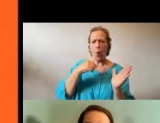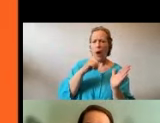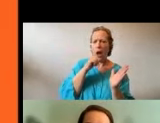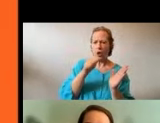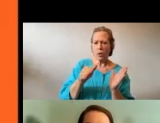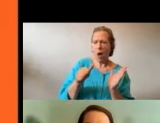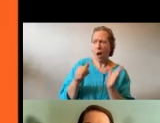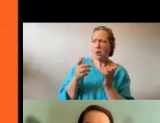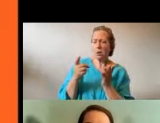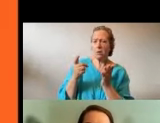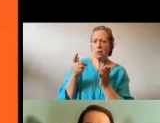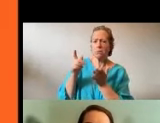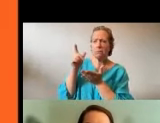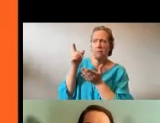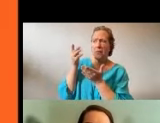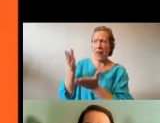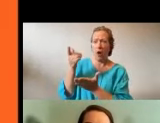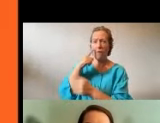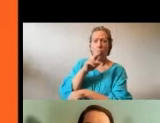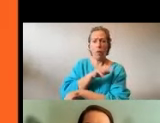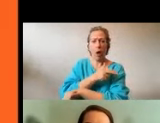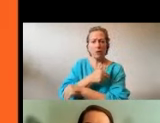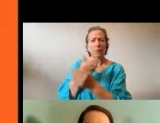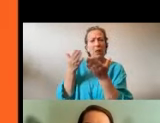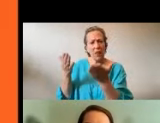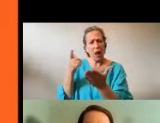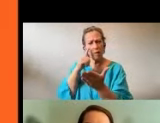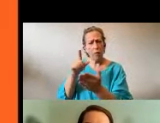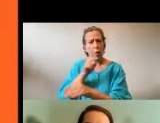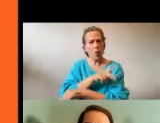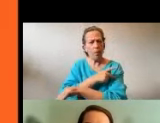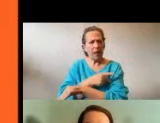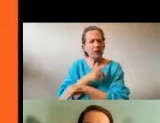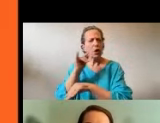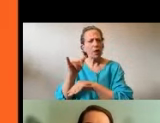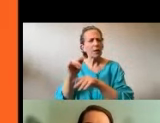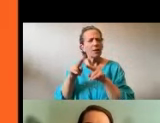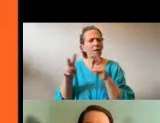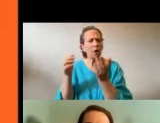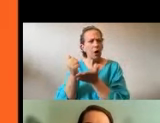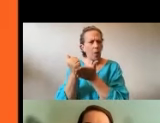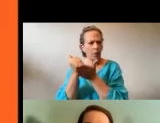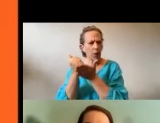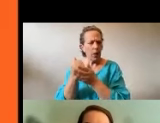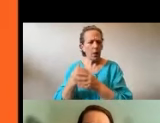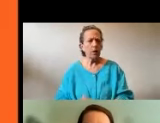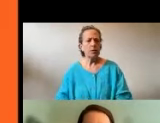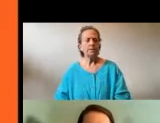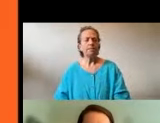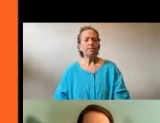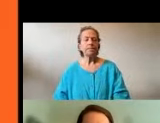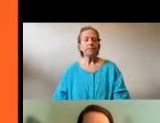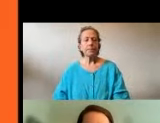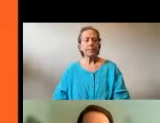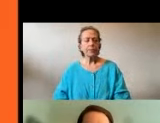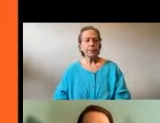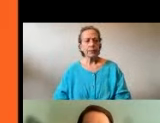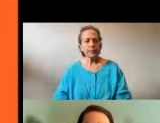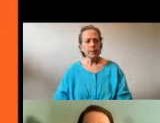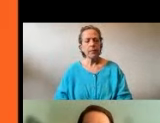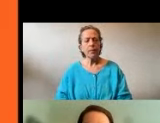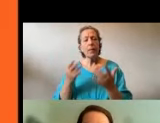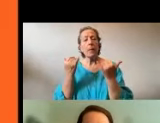advocate, and just having those kind of open communications are really helpful. I think on the client side, as